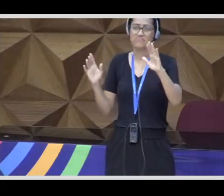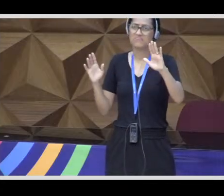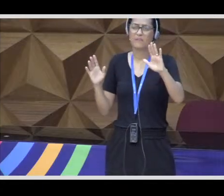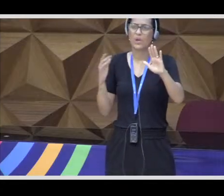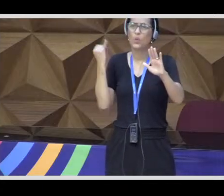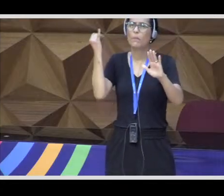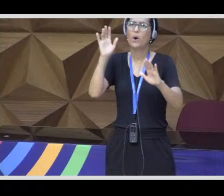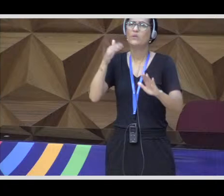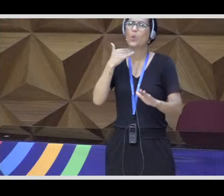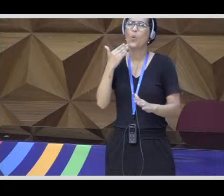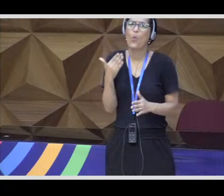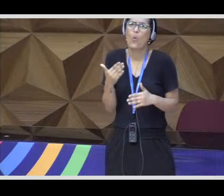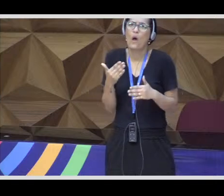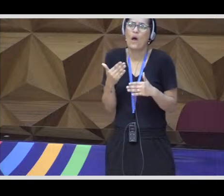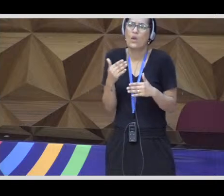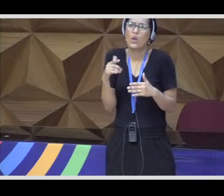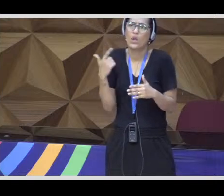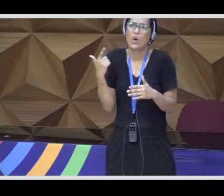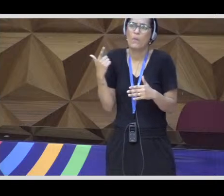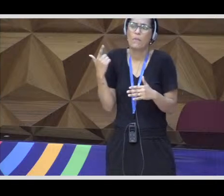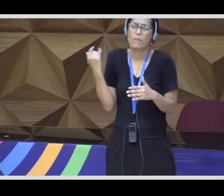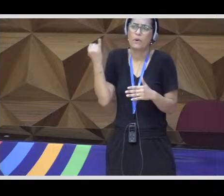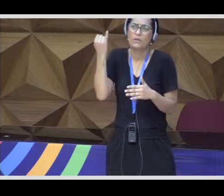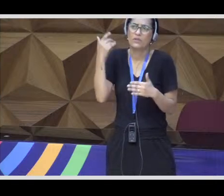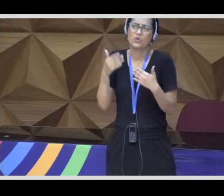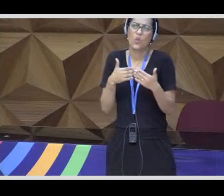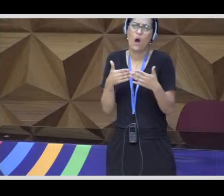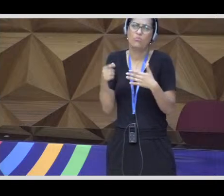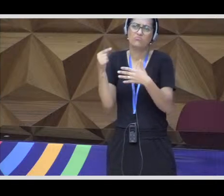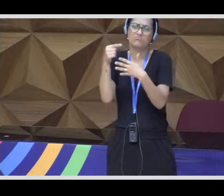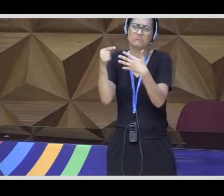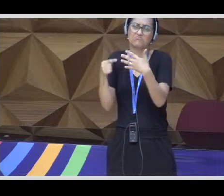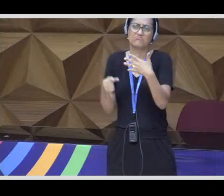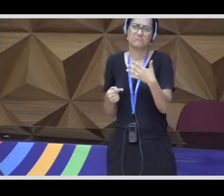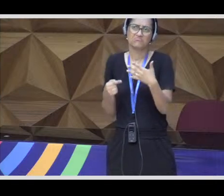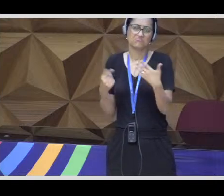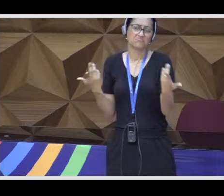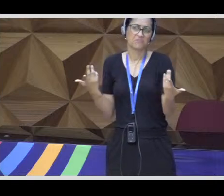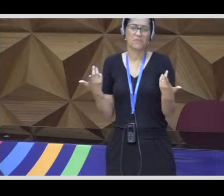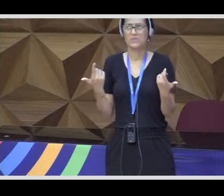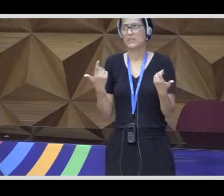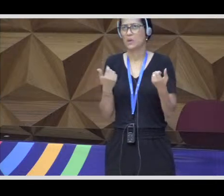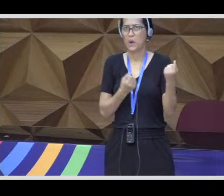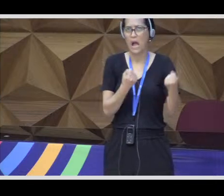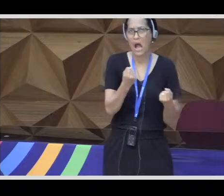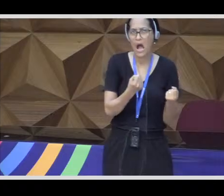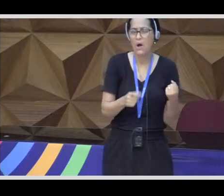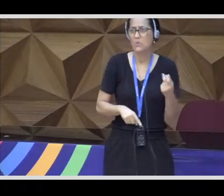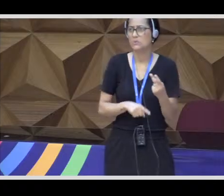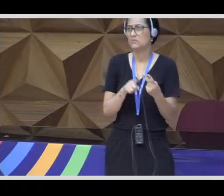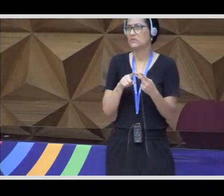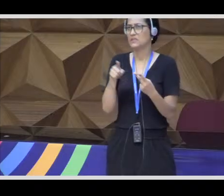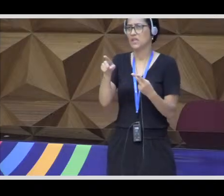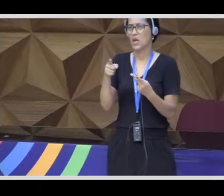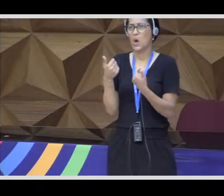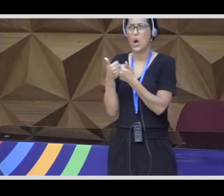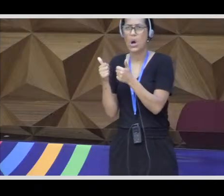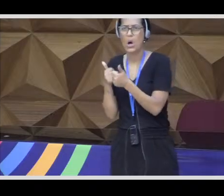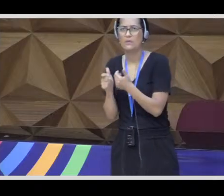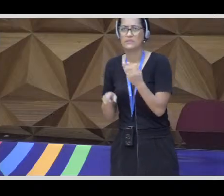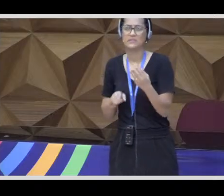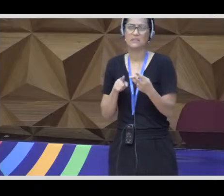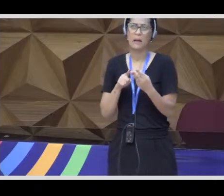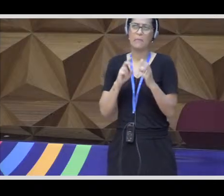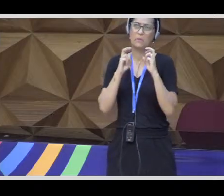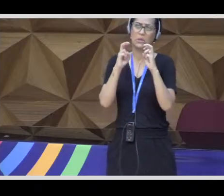space. Even if you're in business class on your flight, you've still got a confined space. But certainly in economy class, if you're in the middle,